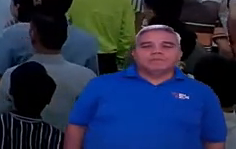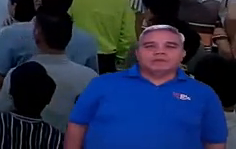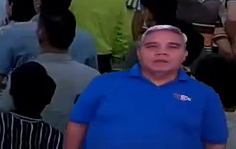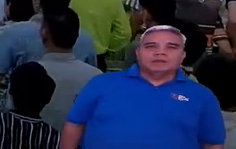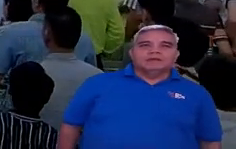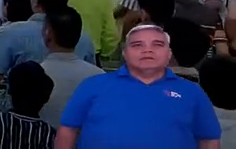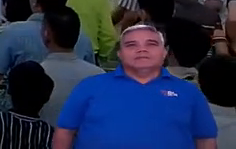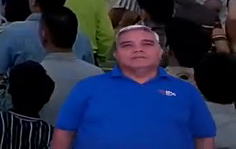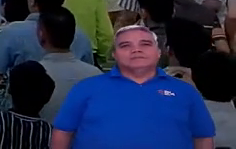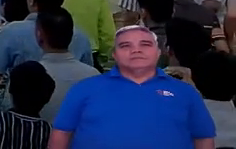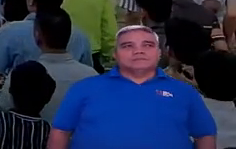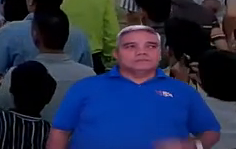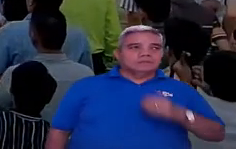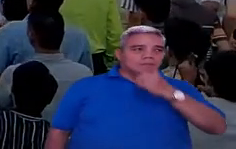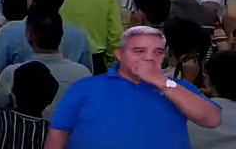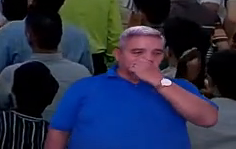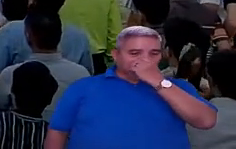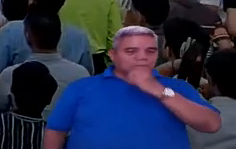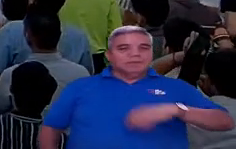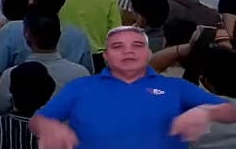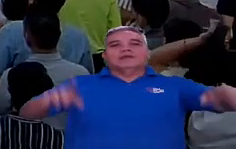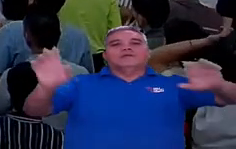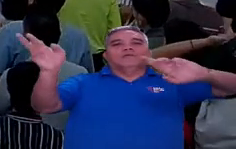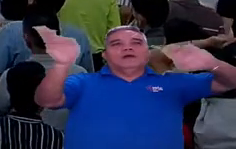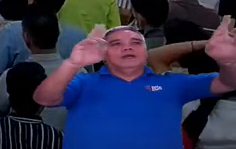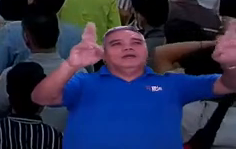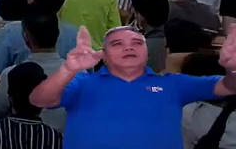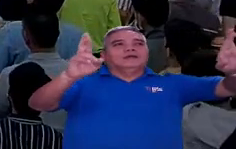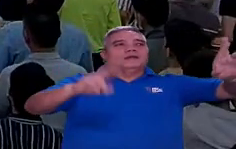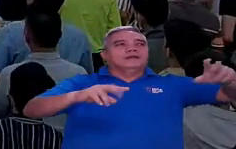Answered prayer. Okay.